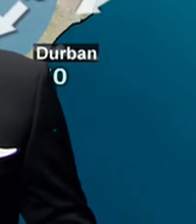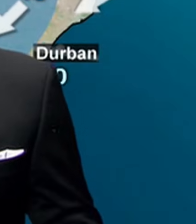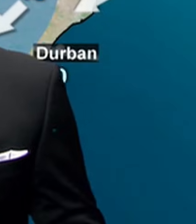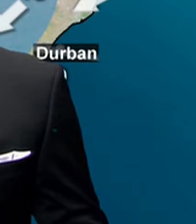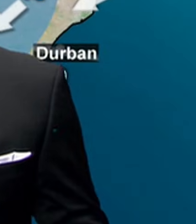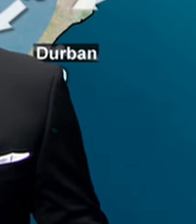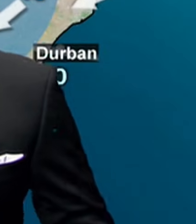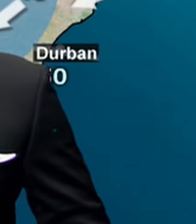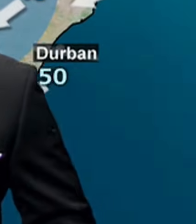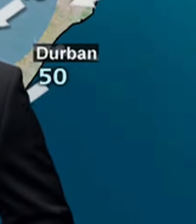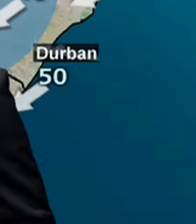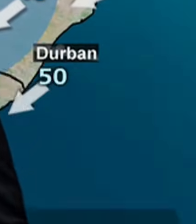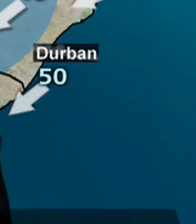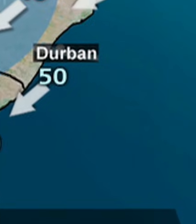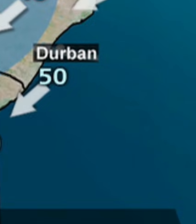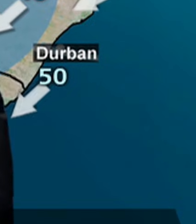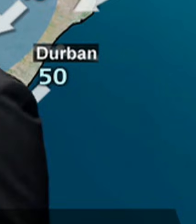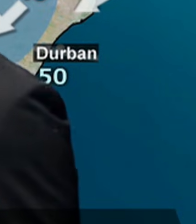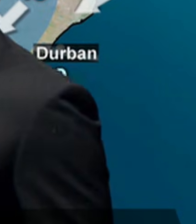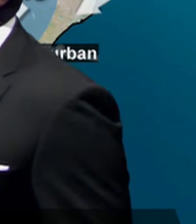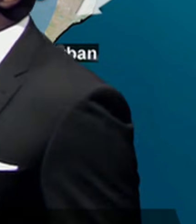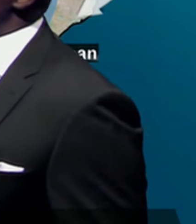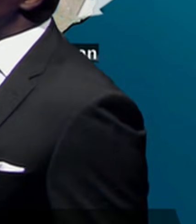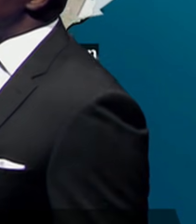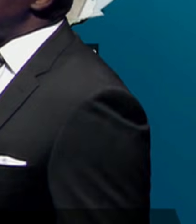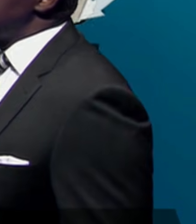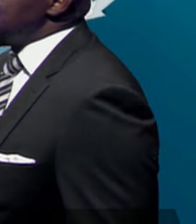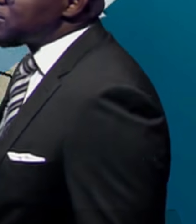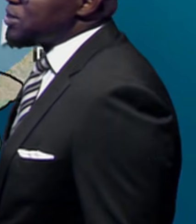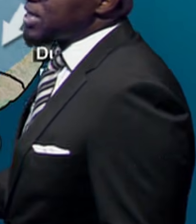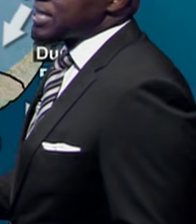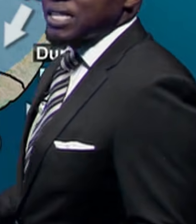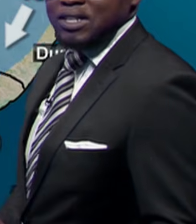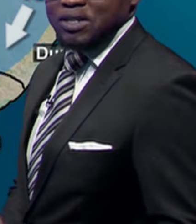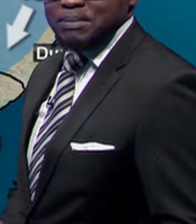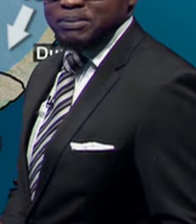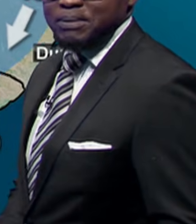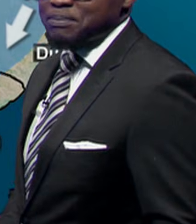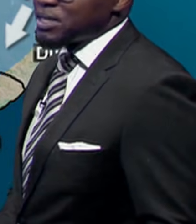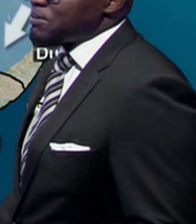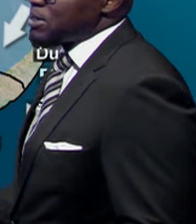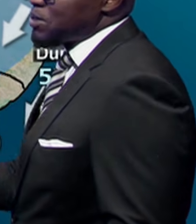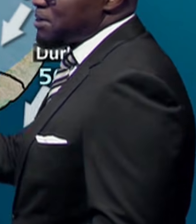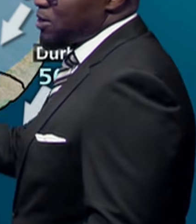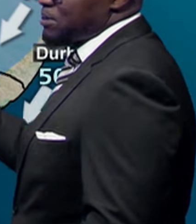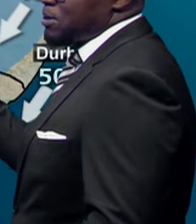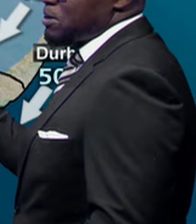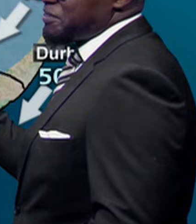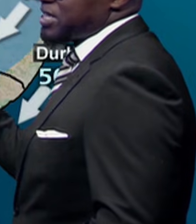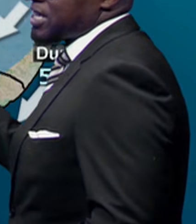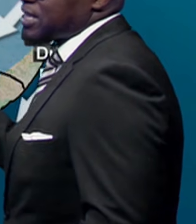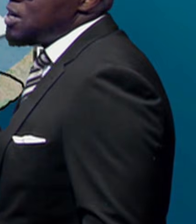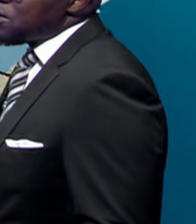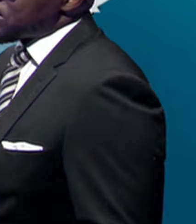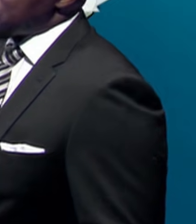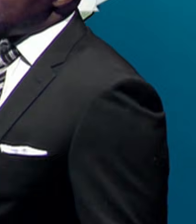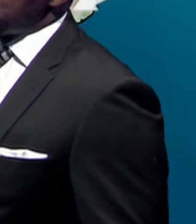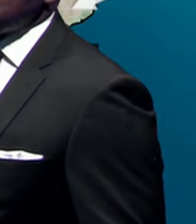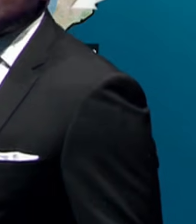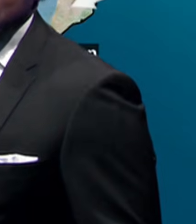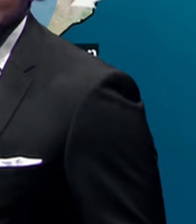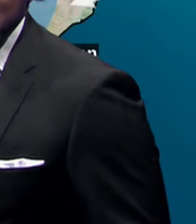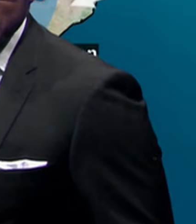Tato khatsedi ke ya bopa boima di mekgwa tsa blipi lantse tshibela ka ka papure ka palebo le tuletse khedileng ka ka paputhabela pula tse buletseng ba go shibele go ba Free State o tla